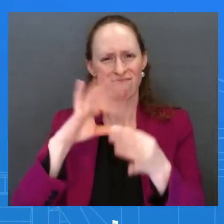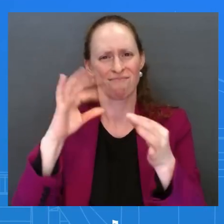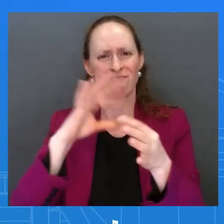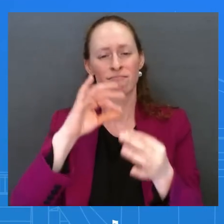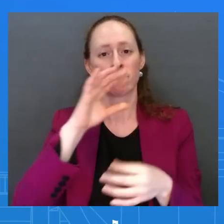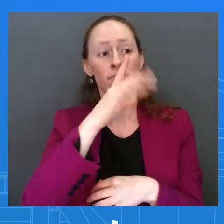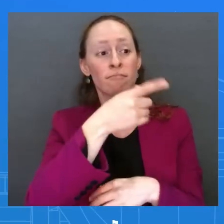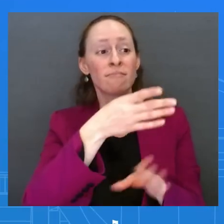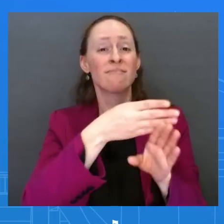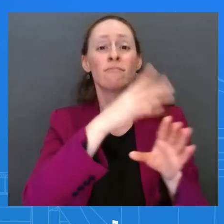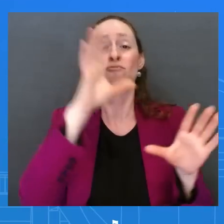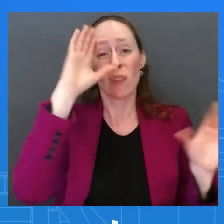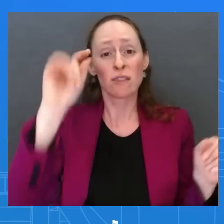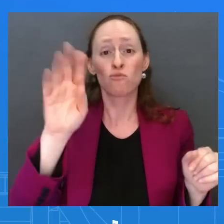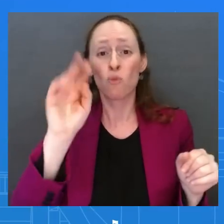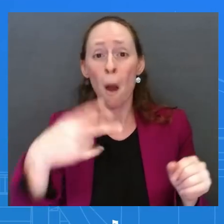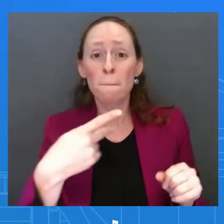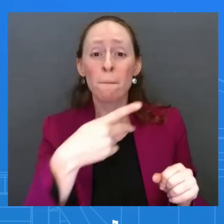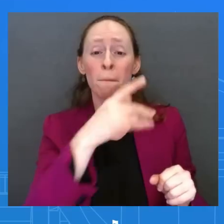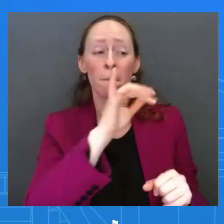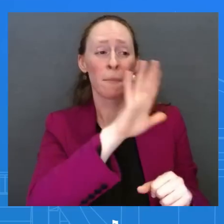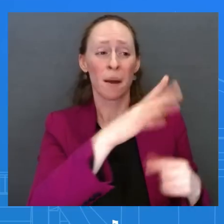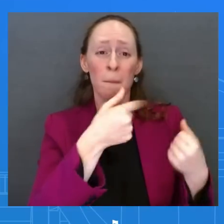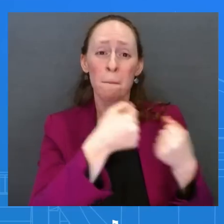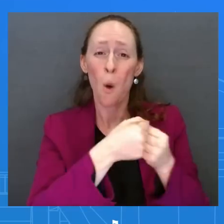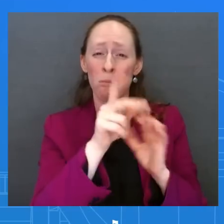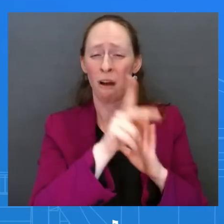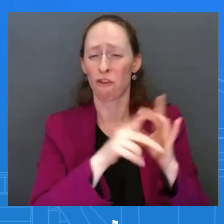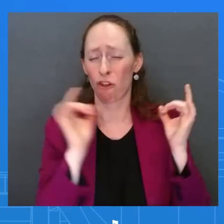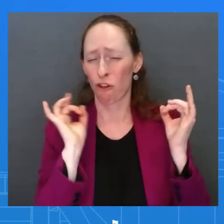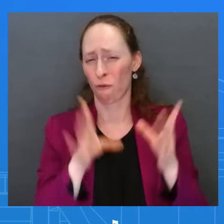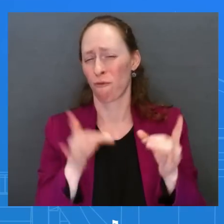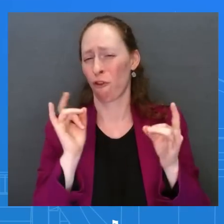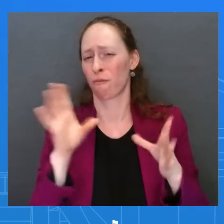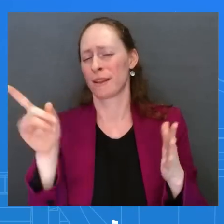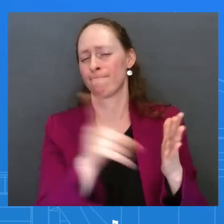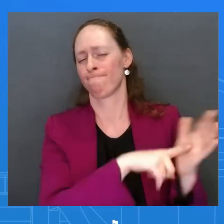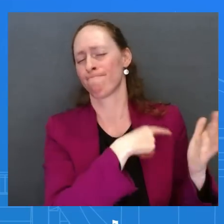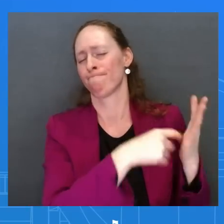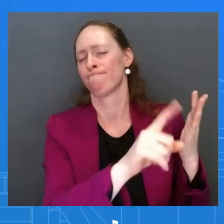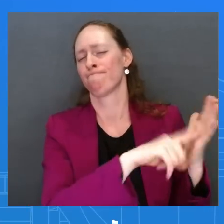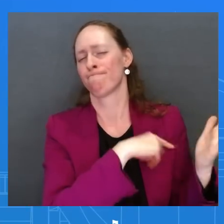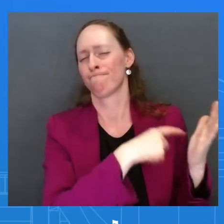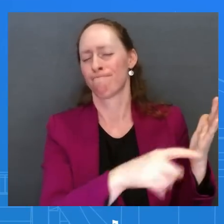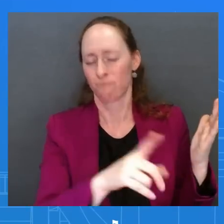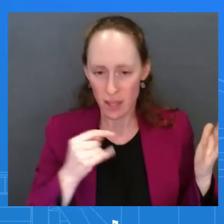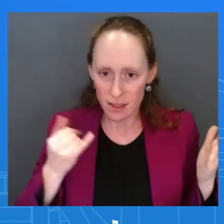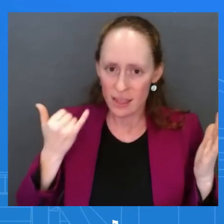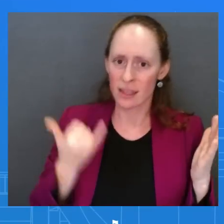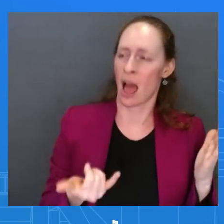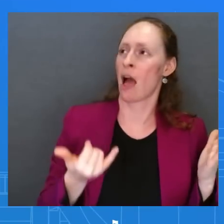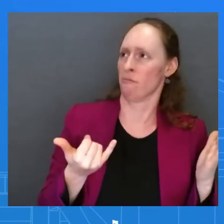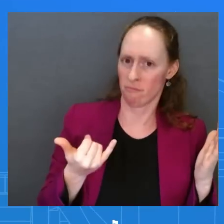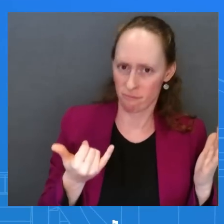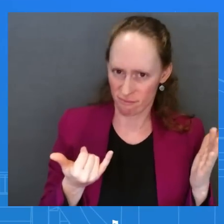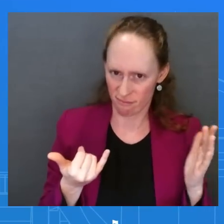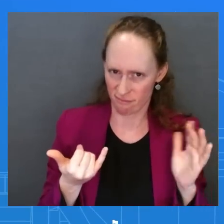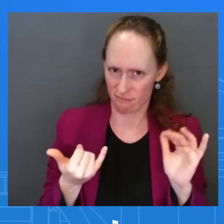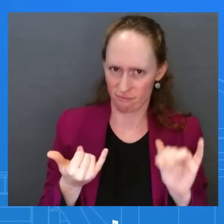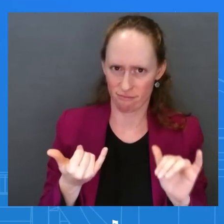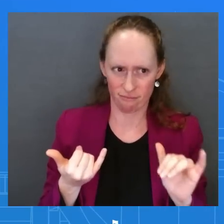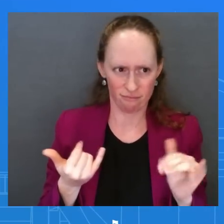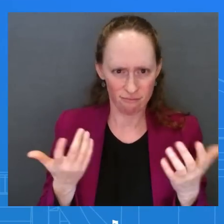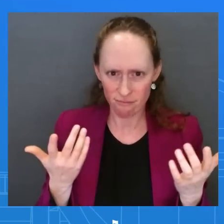that policy in a series of lawsuits filed by separated families. So my question is, why is the administration going to